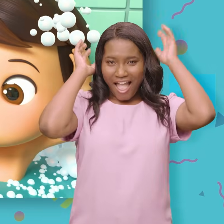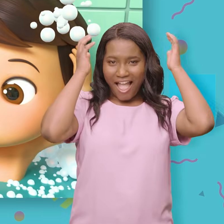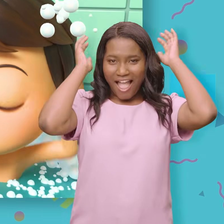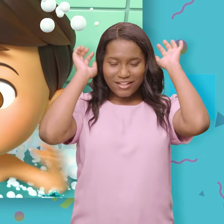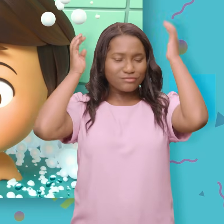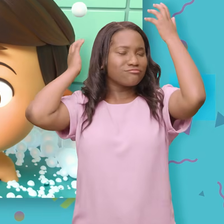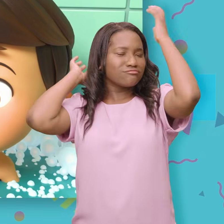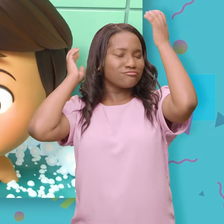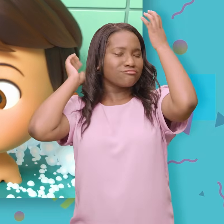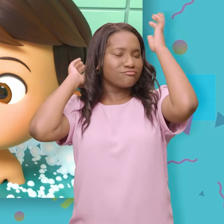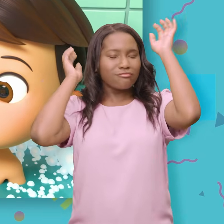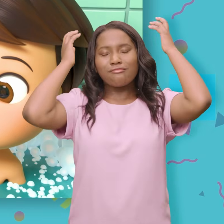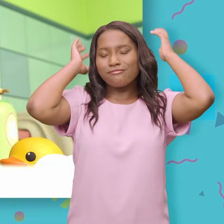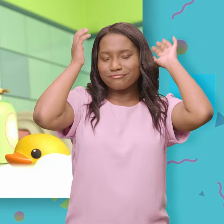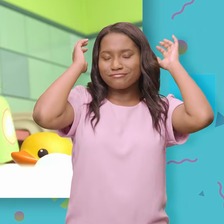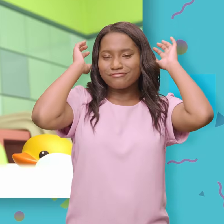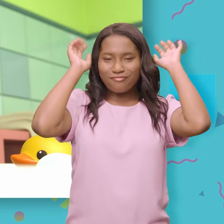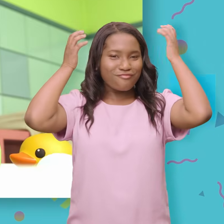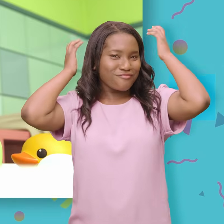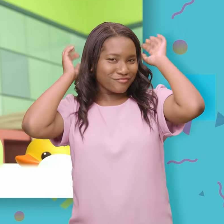my hair.